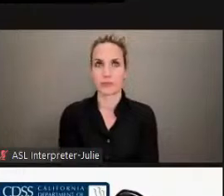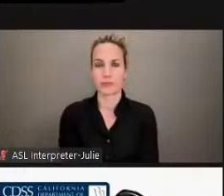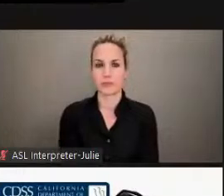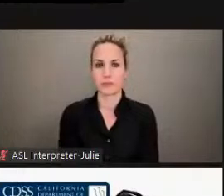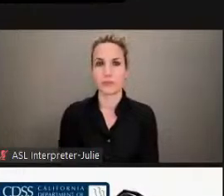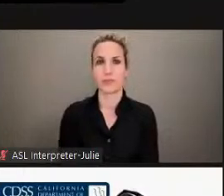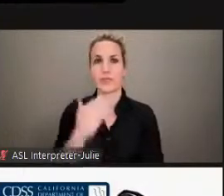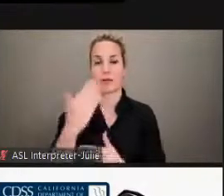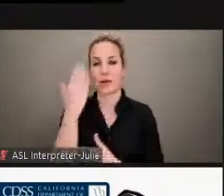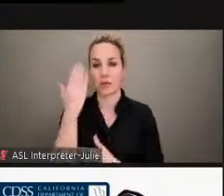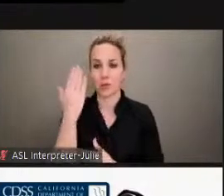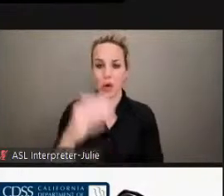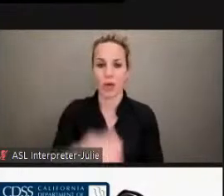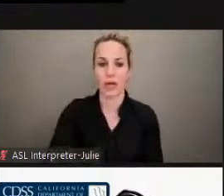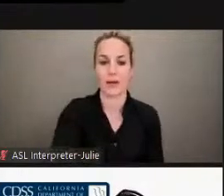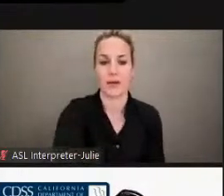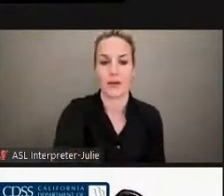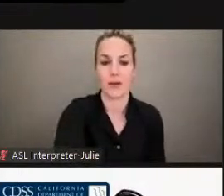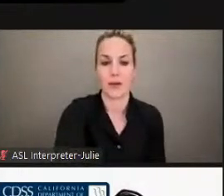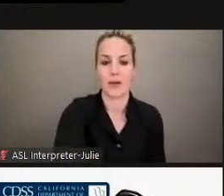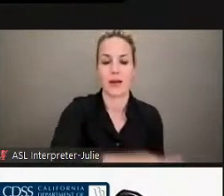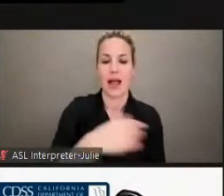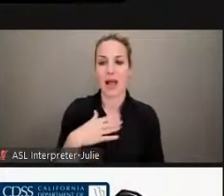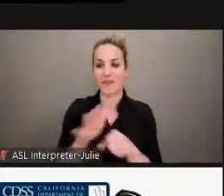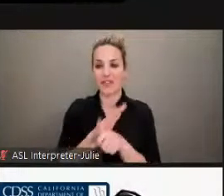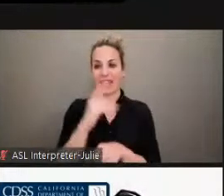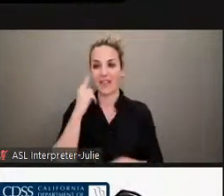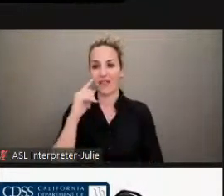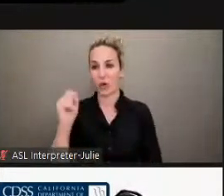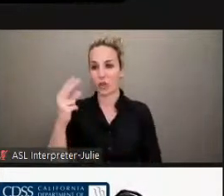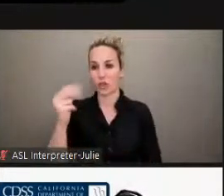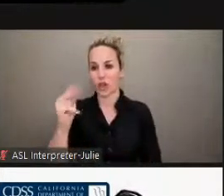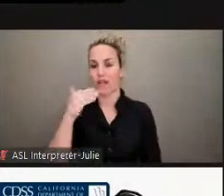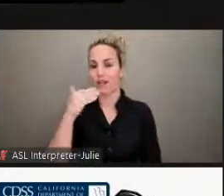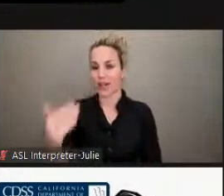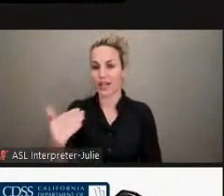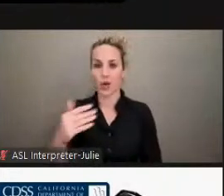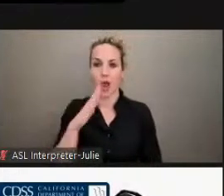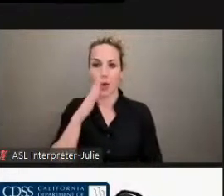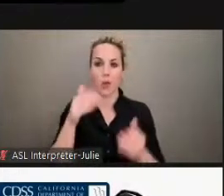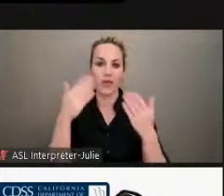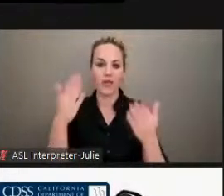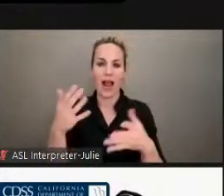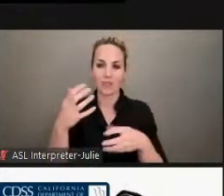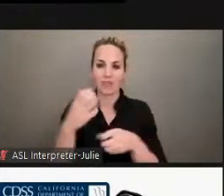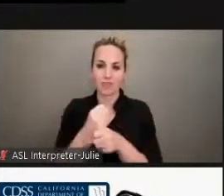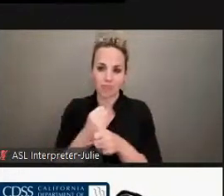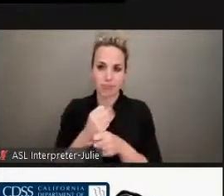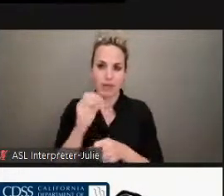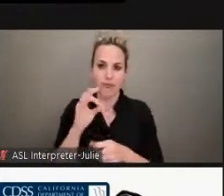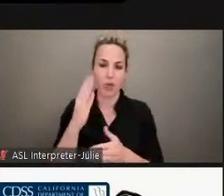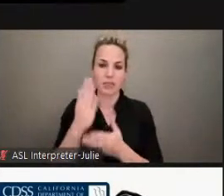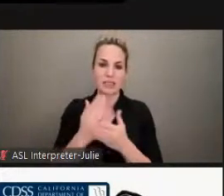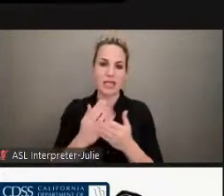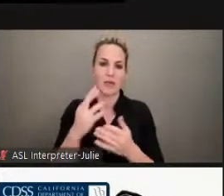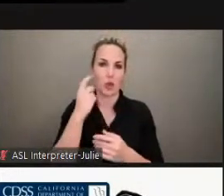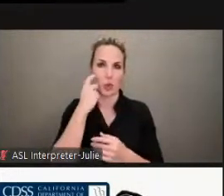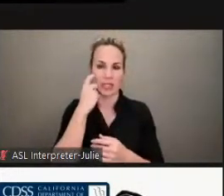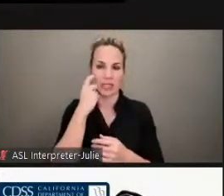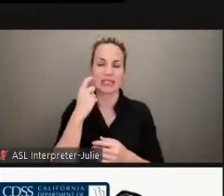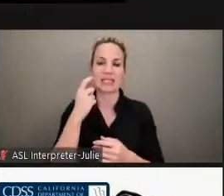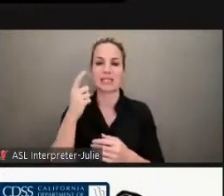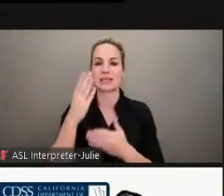Good morning, my name is Adam Rodriguez. I'm filling in for Shauna. Thank you, Nadira. Next, I will provide a brief overview for some of the recently